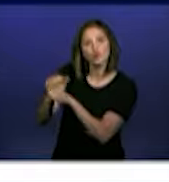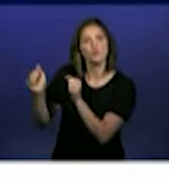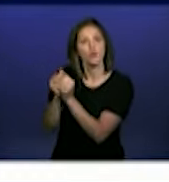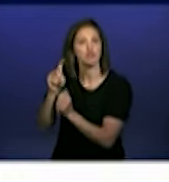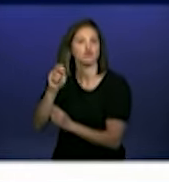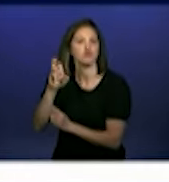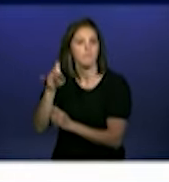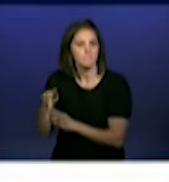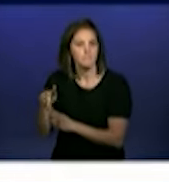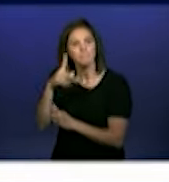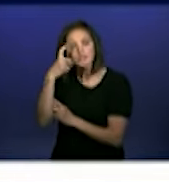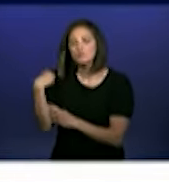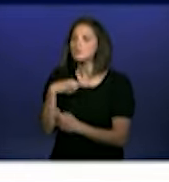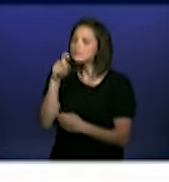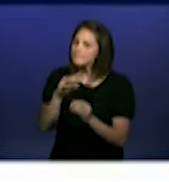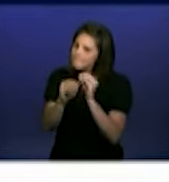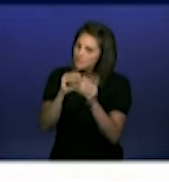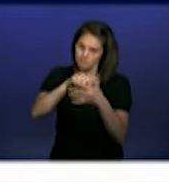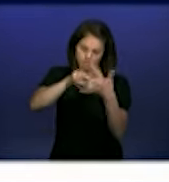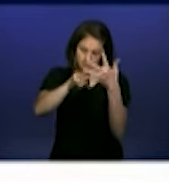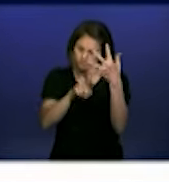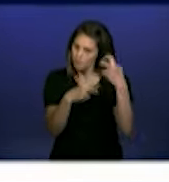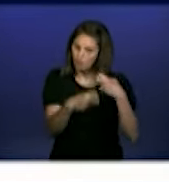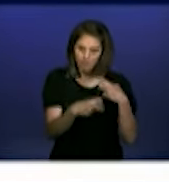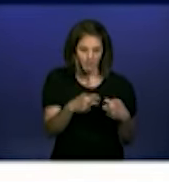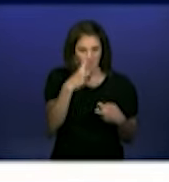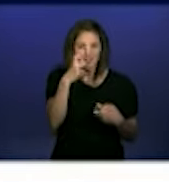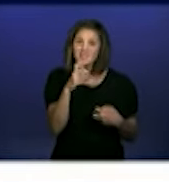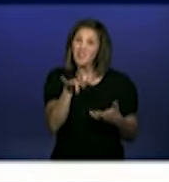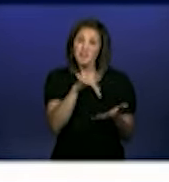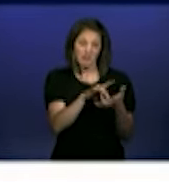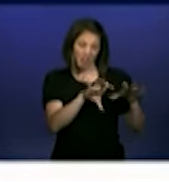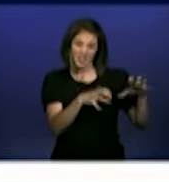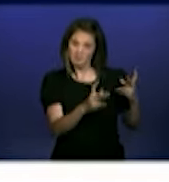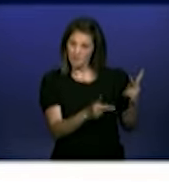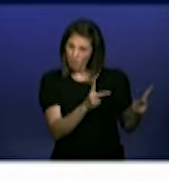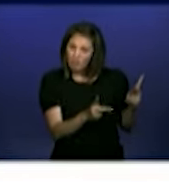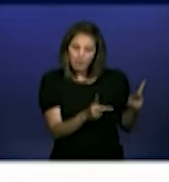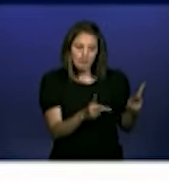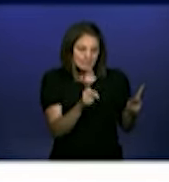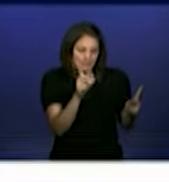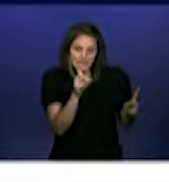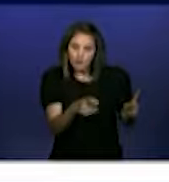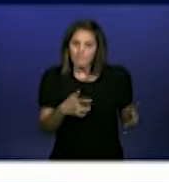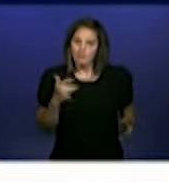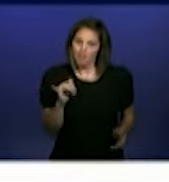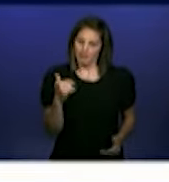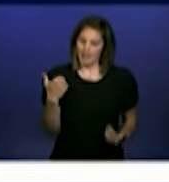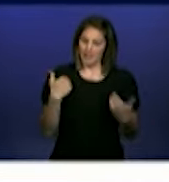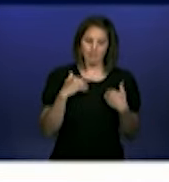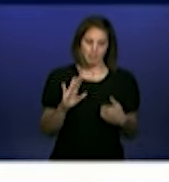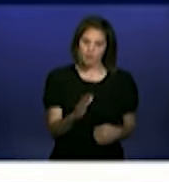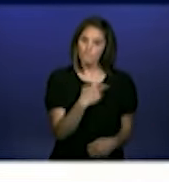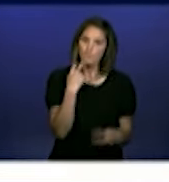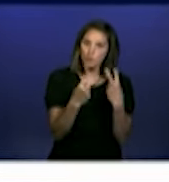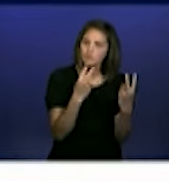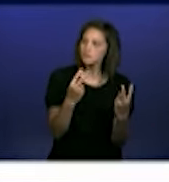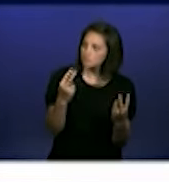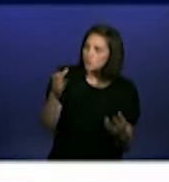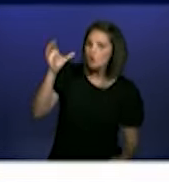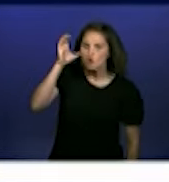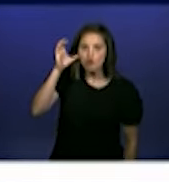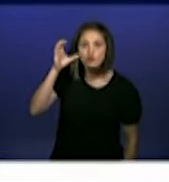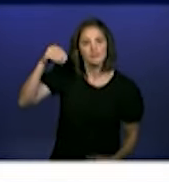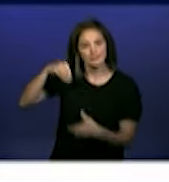that the middle class and the people of all of this country, including those, of course, in Utah, feel like they've got their voice heard in Washington, D.C.